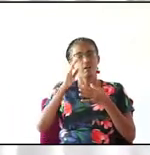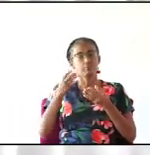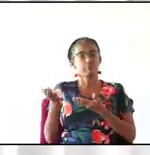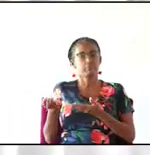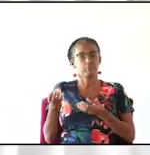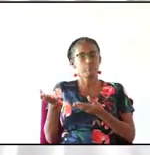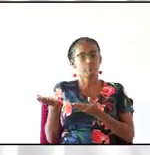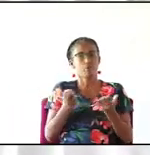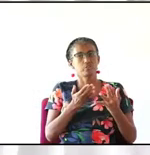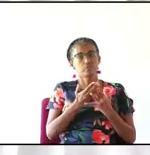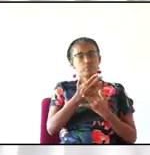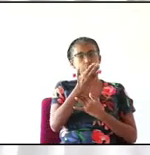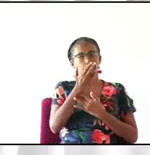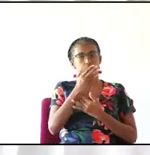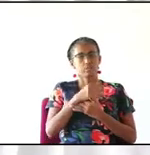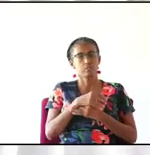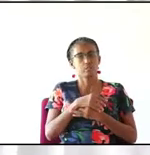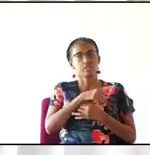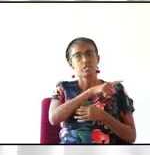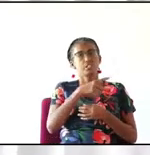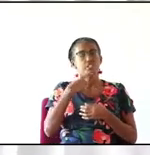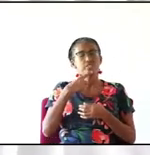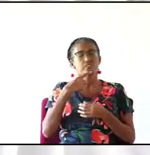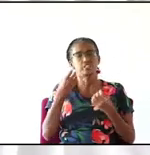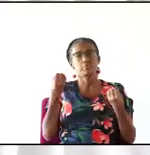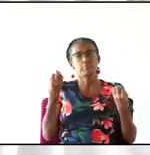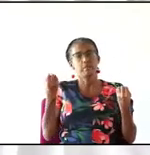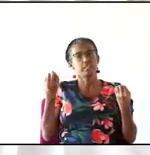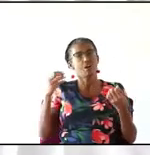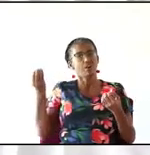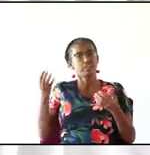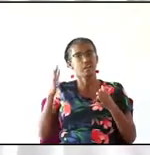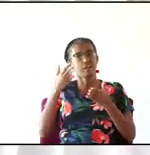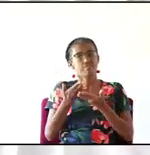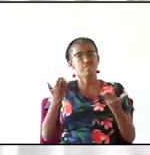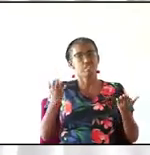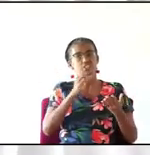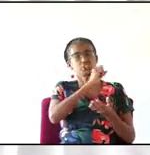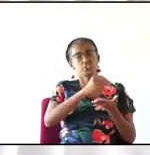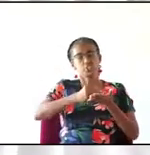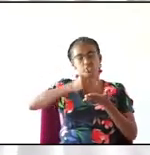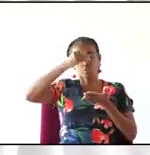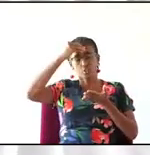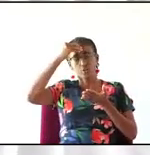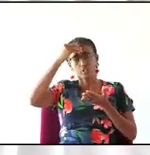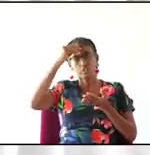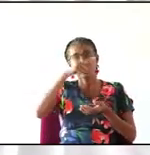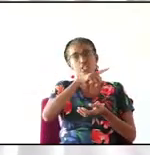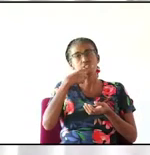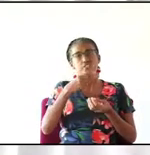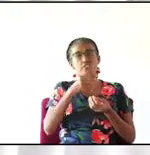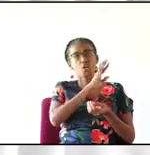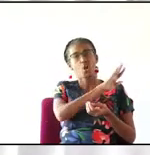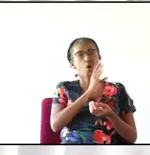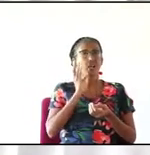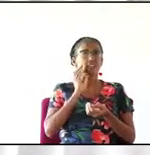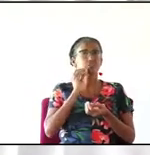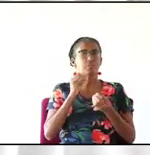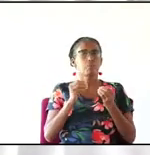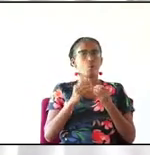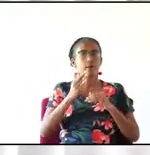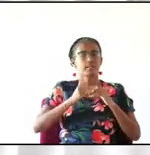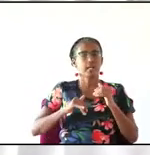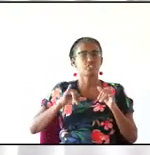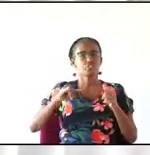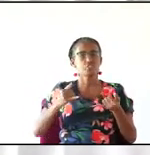learned. I mean, I could tell you the whole story of what it is, but I believe that that experience was more than just a story. There are so many